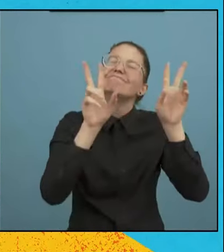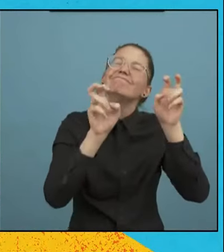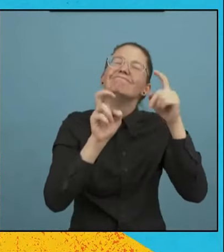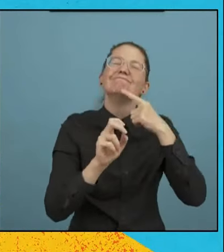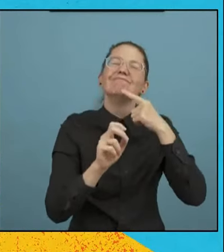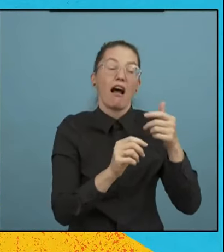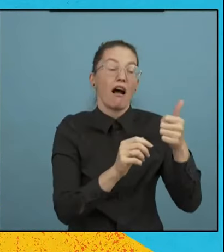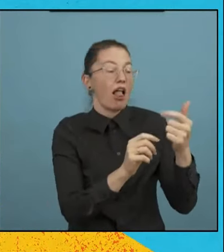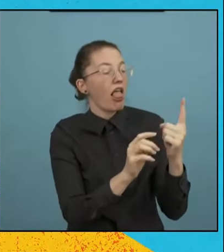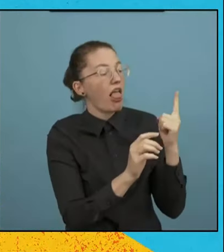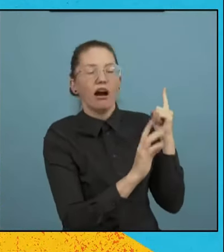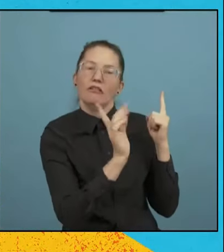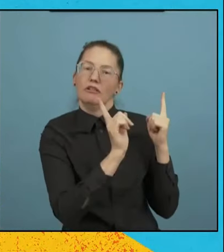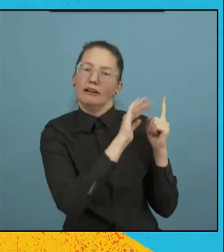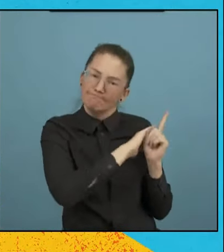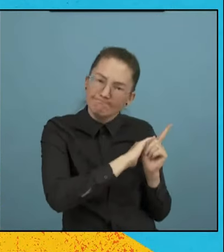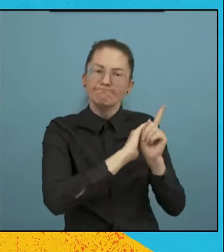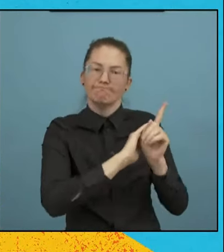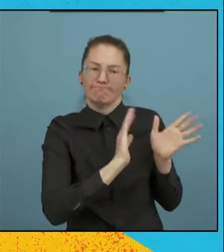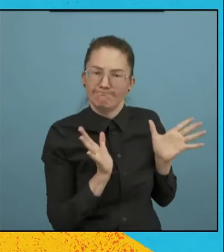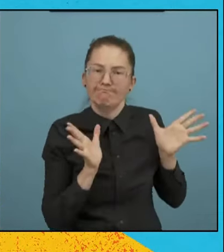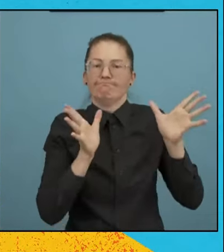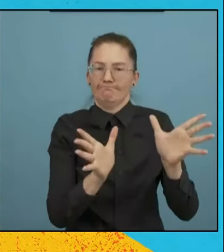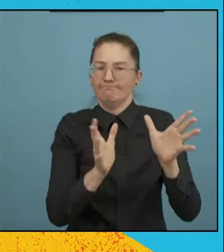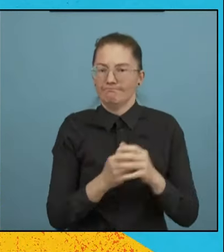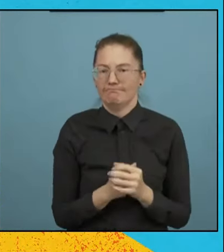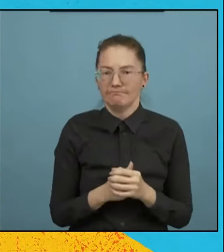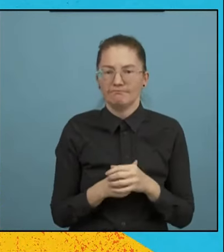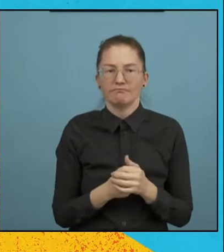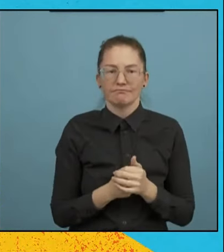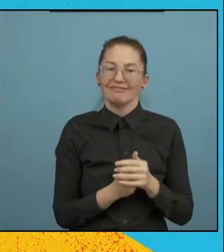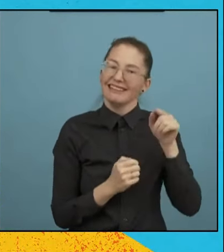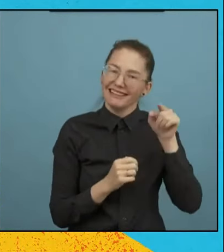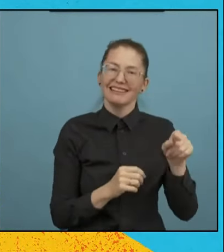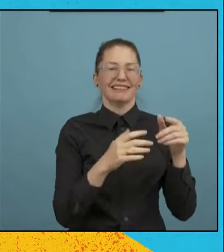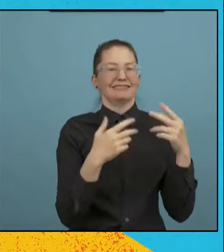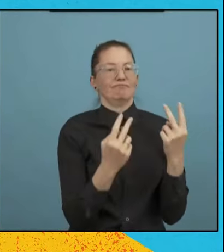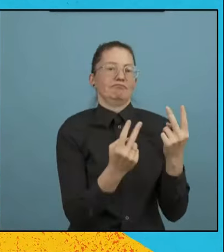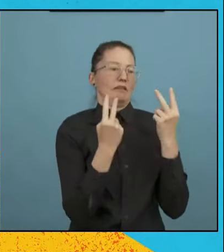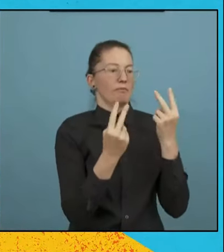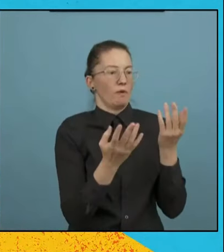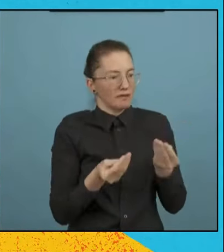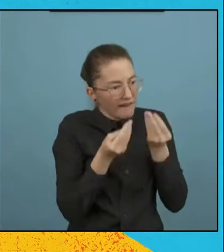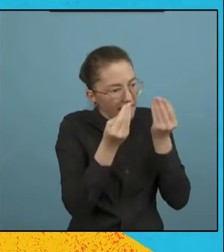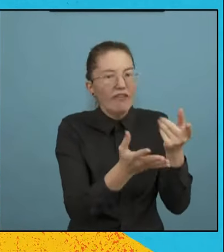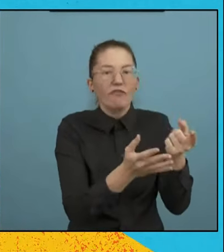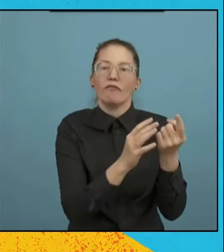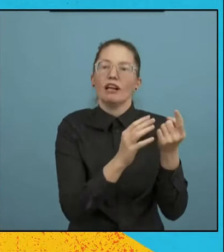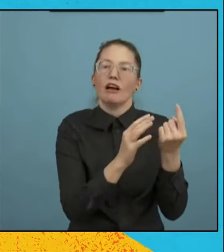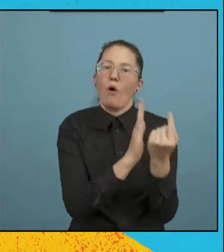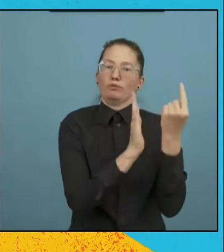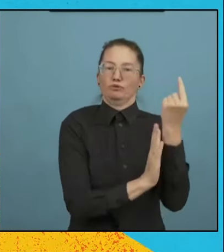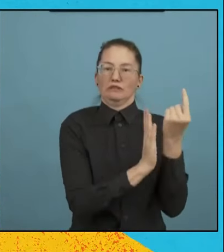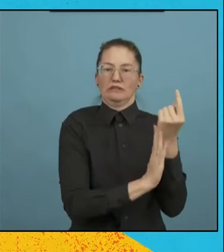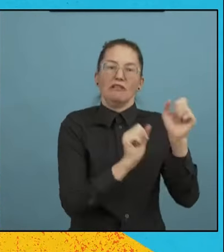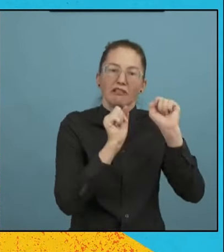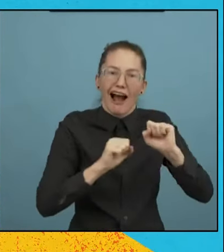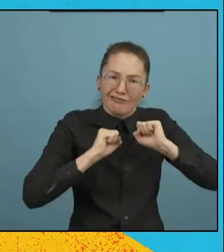This does not mean that we aim to create like a parallel system for meaningful child participation. Organizations such as my